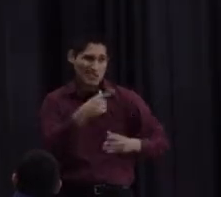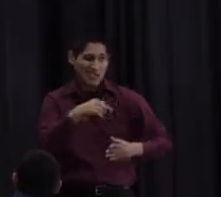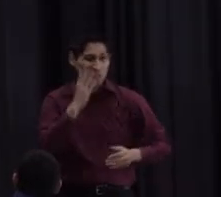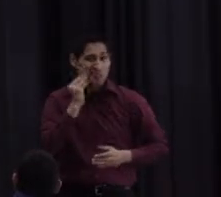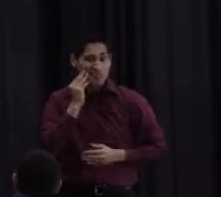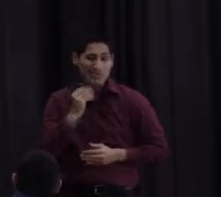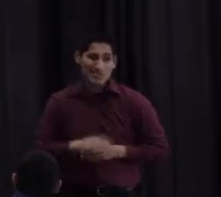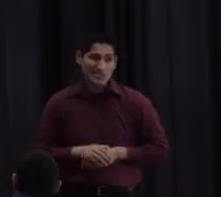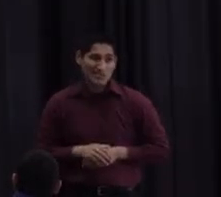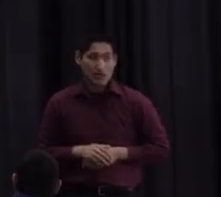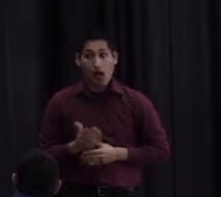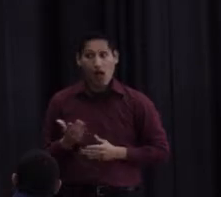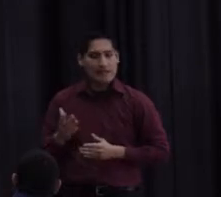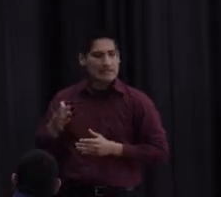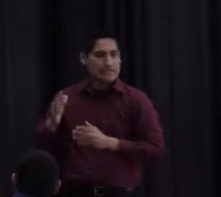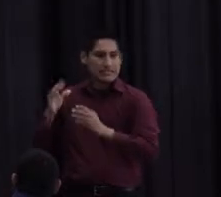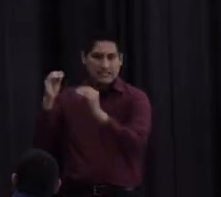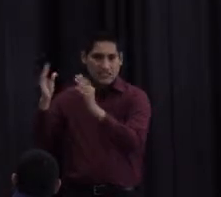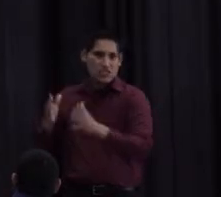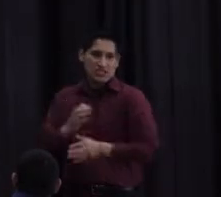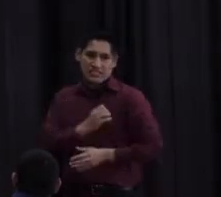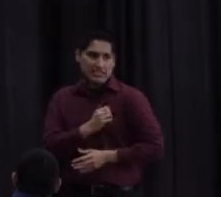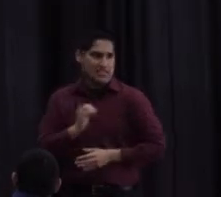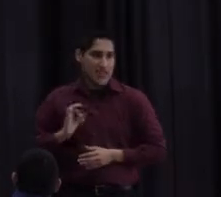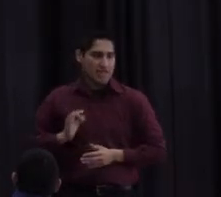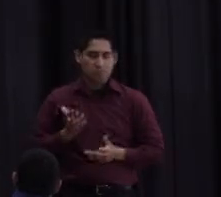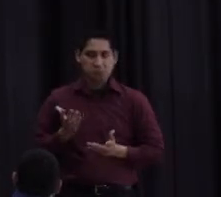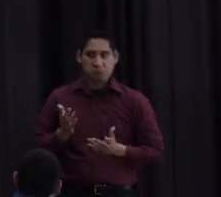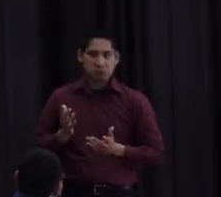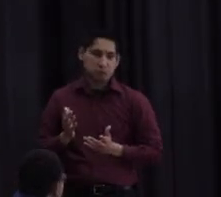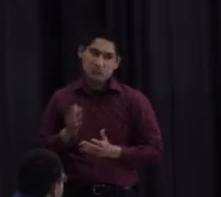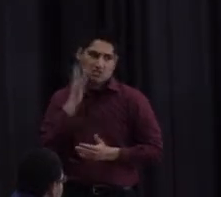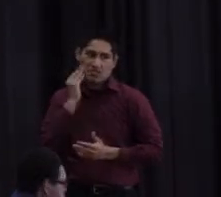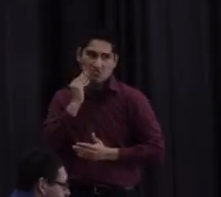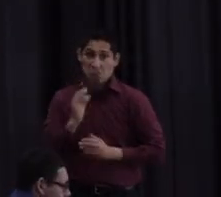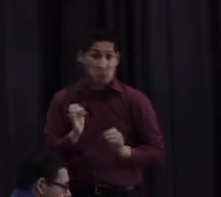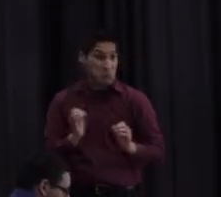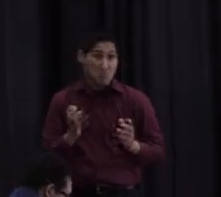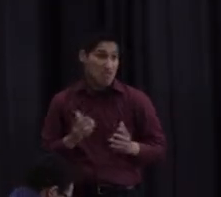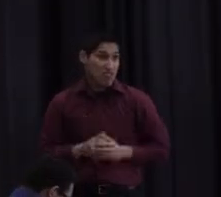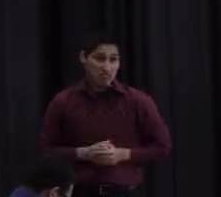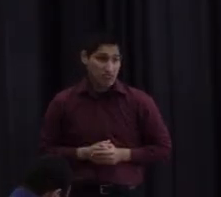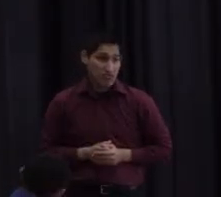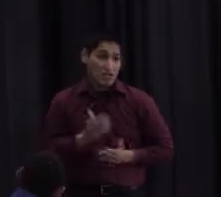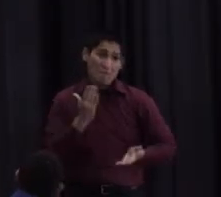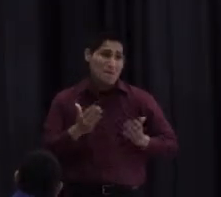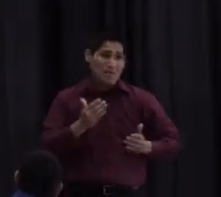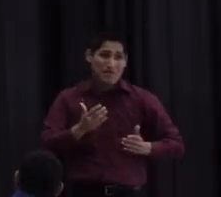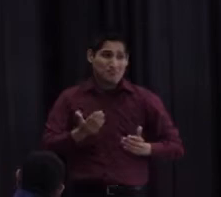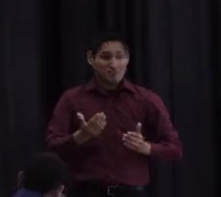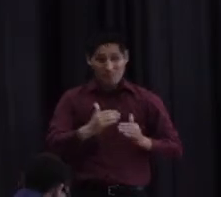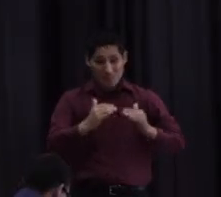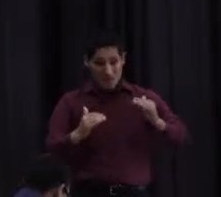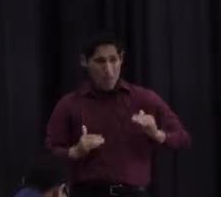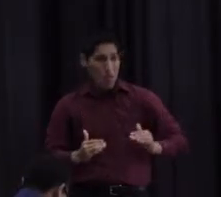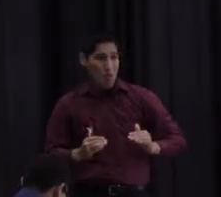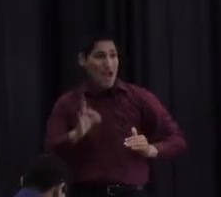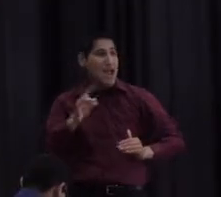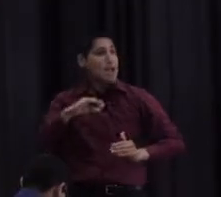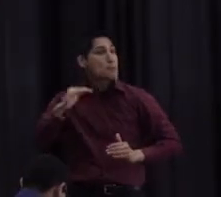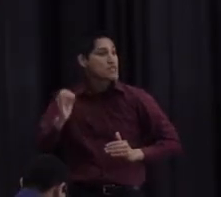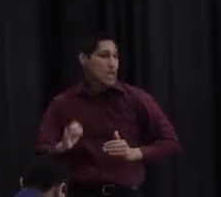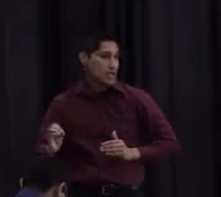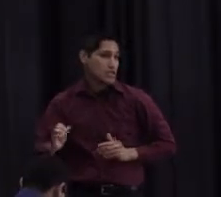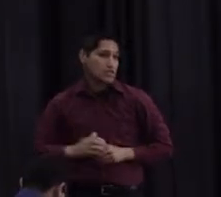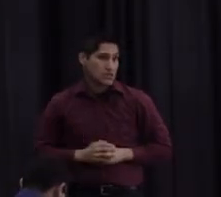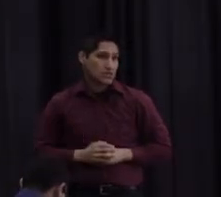were our faculty. Our faculty were not experienced at all. In fact, they were probably lower than the 8%.